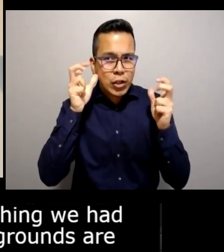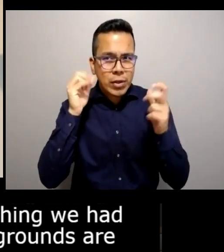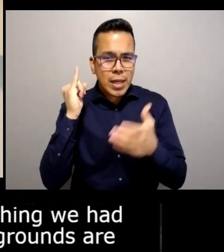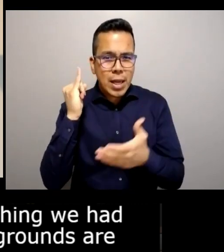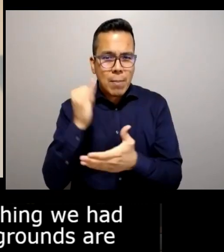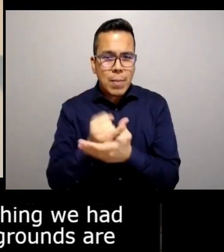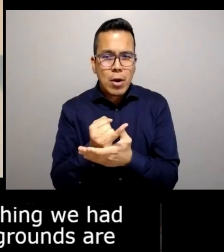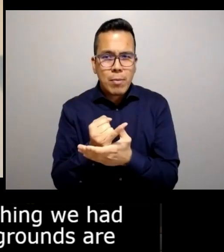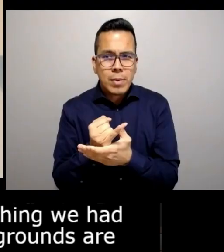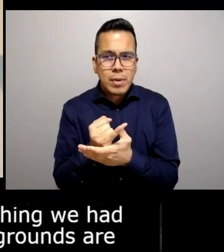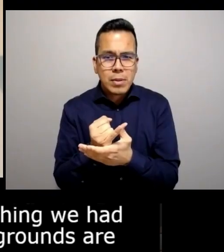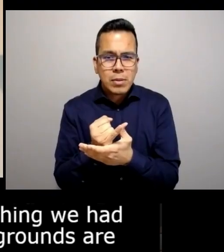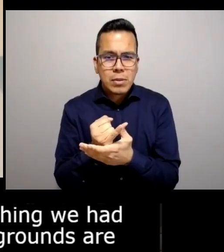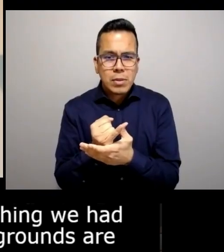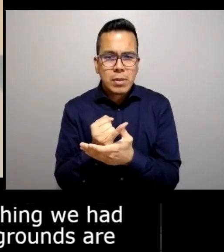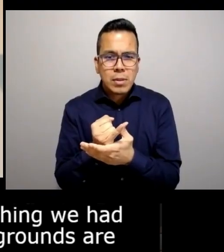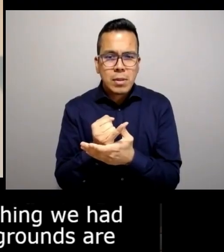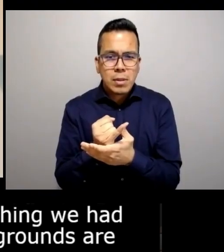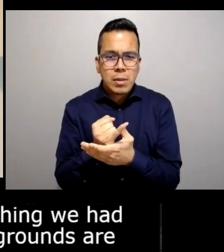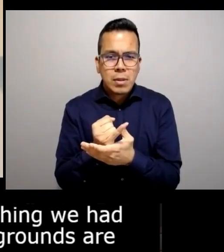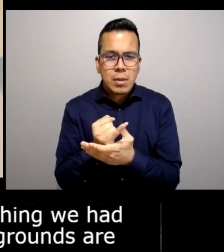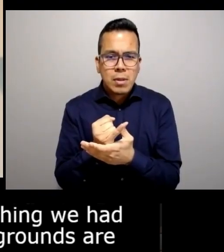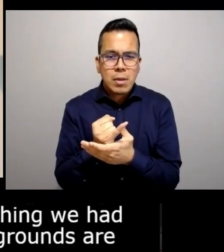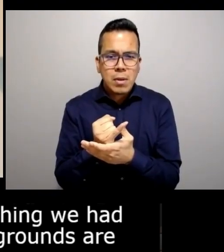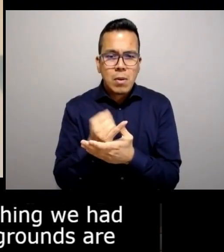unless you're using a green screen,